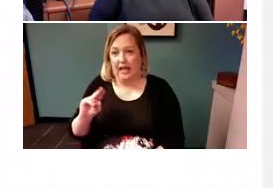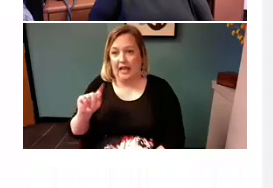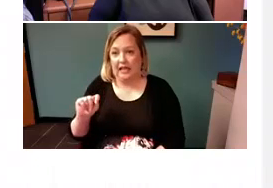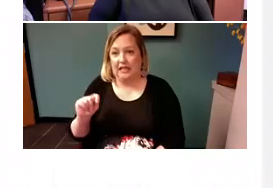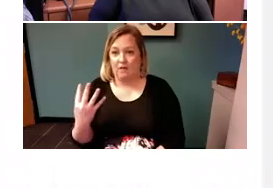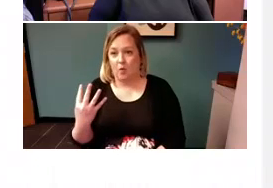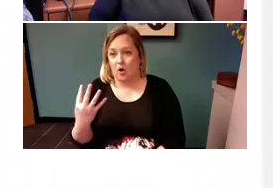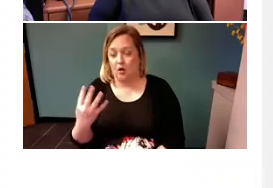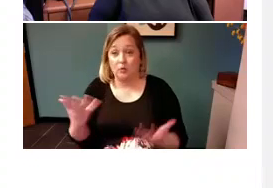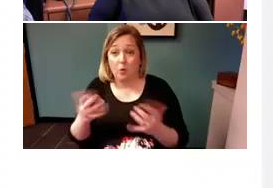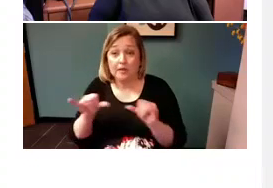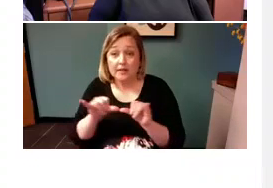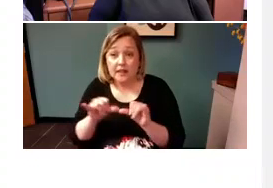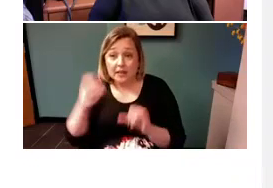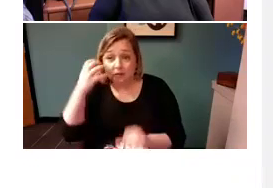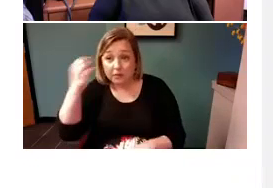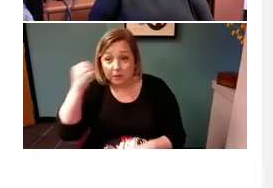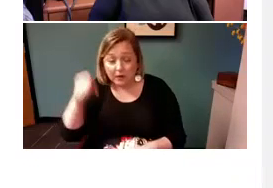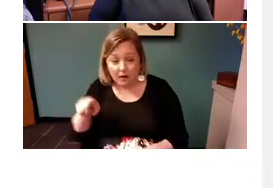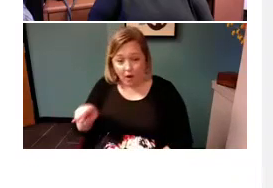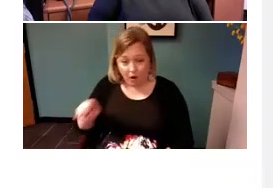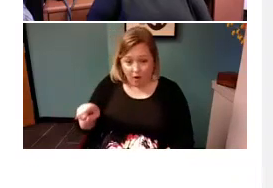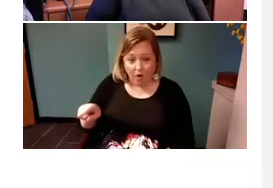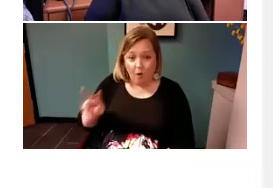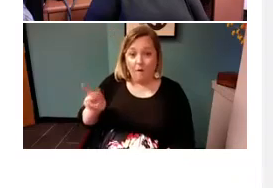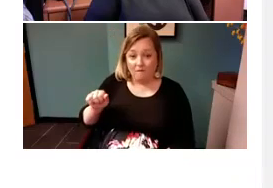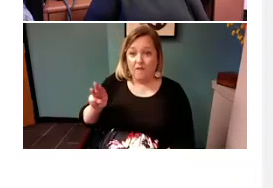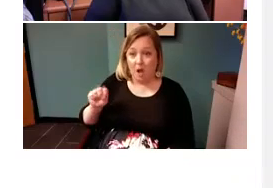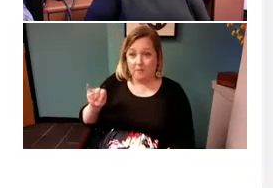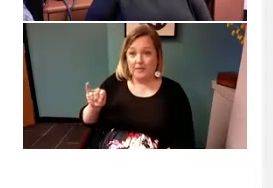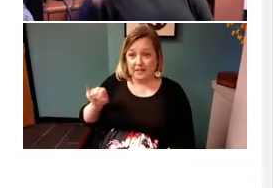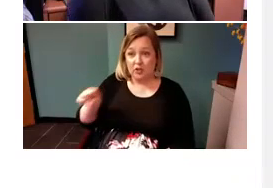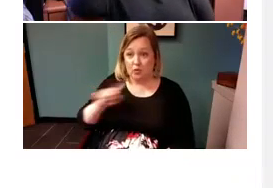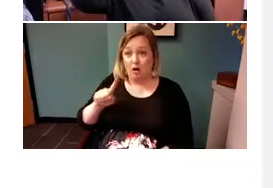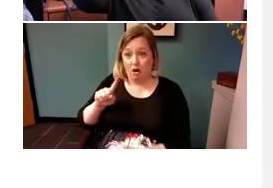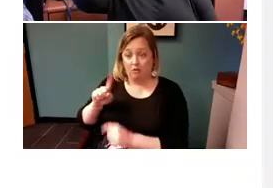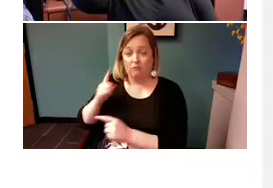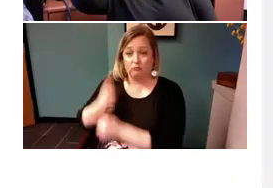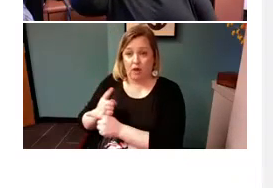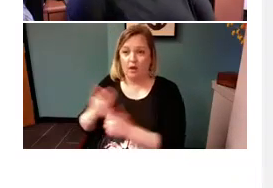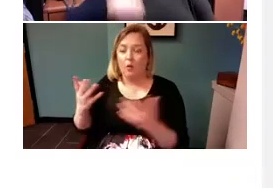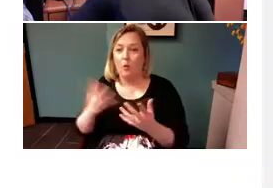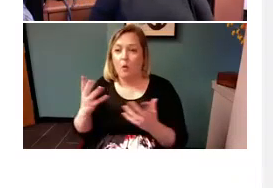the memory? Exactly, Vamsi, you are correct. So what is the total size of the memory for P1?